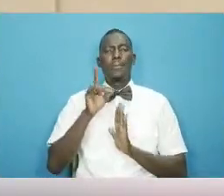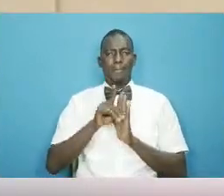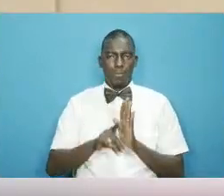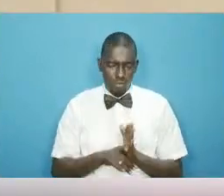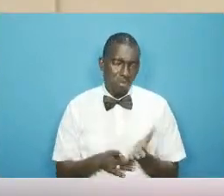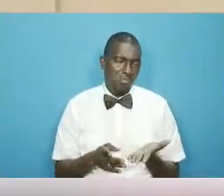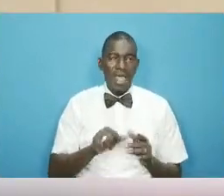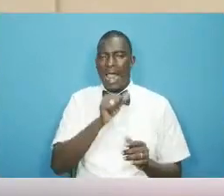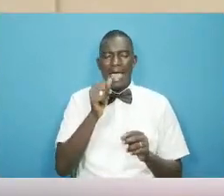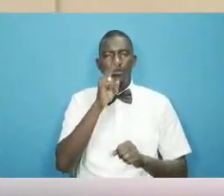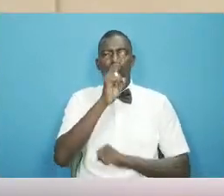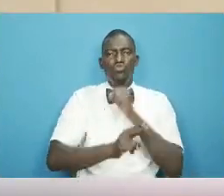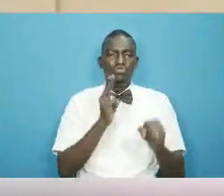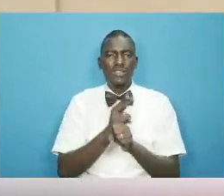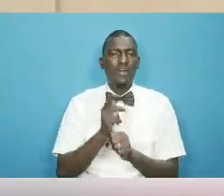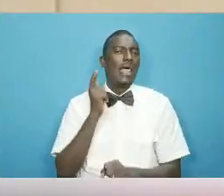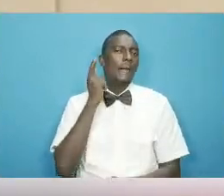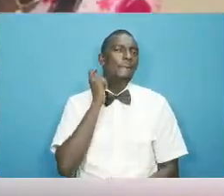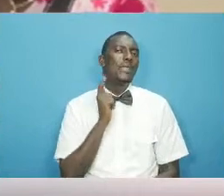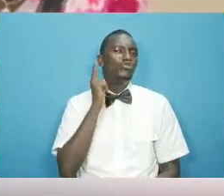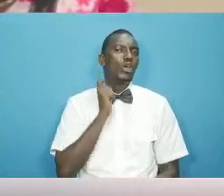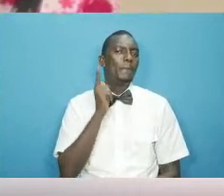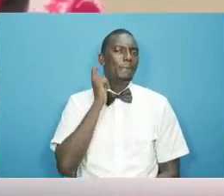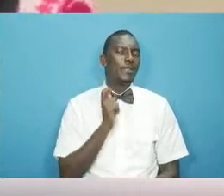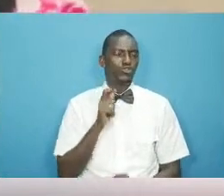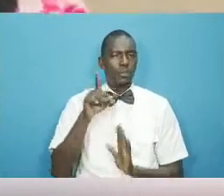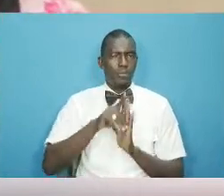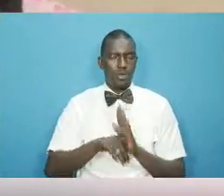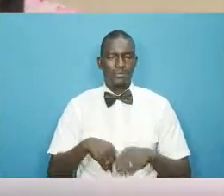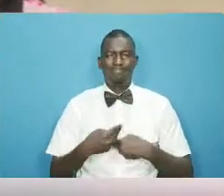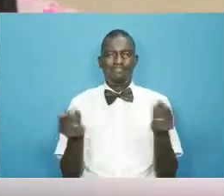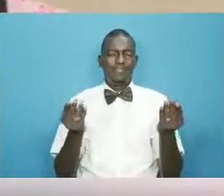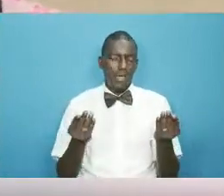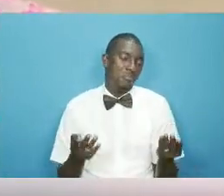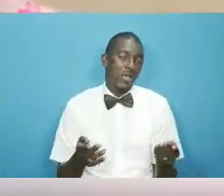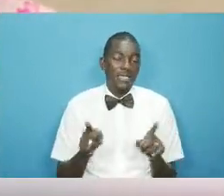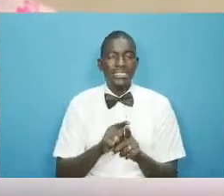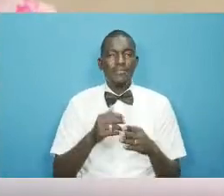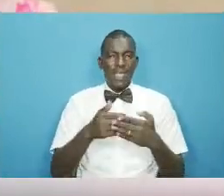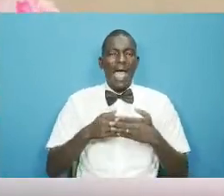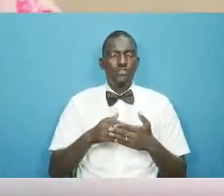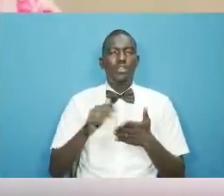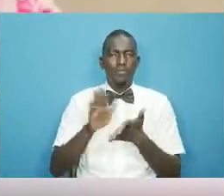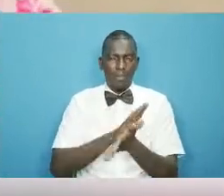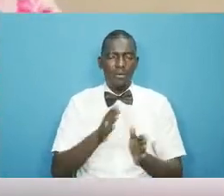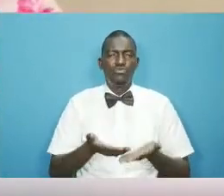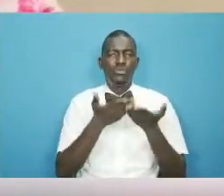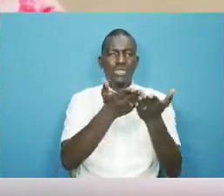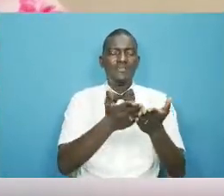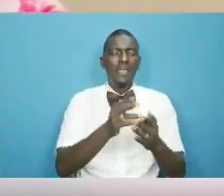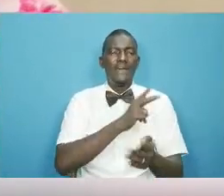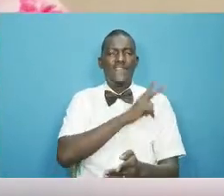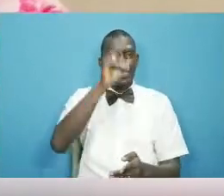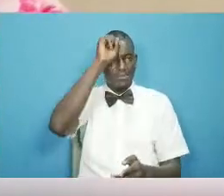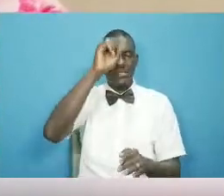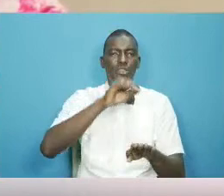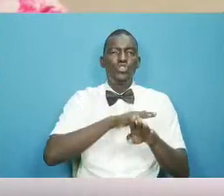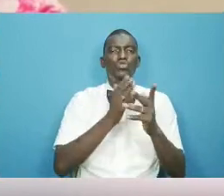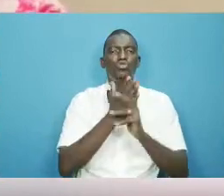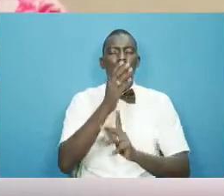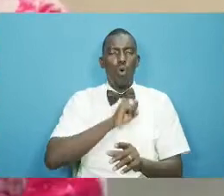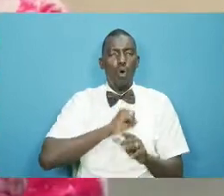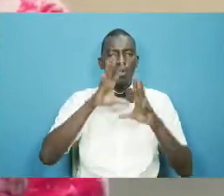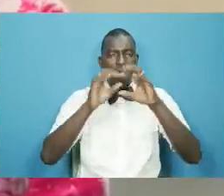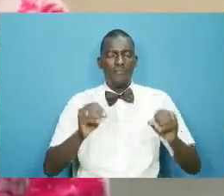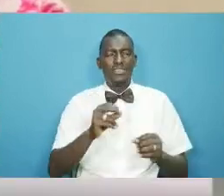and universal pension scheme. The call to action paper was presented to the Vice President through her office's Deputy Permanent